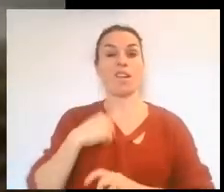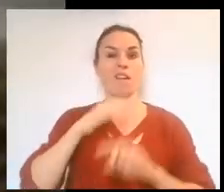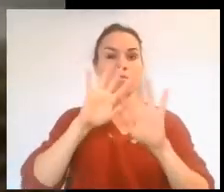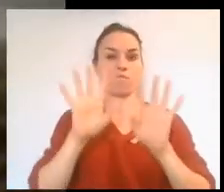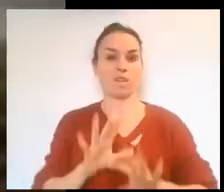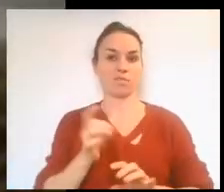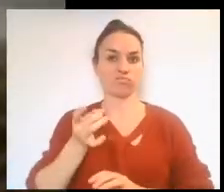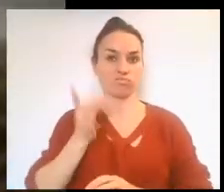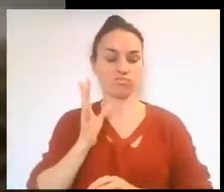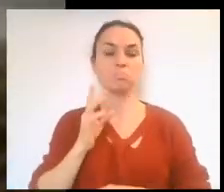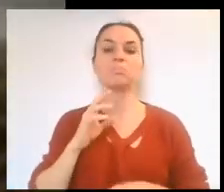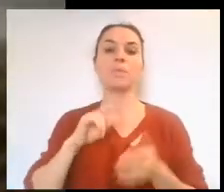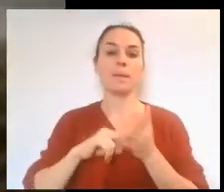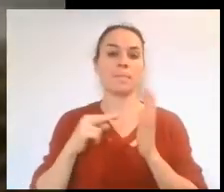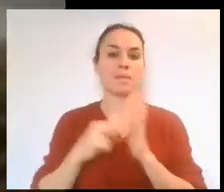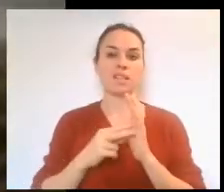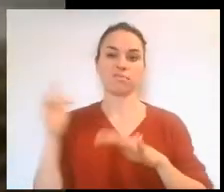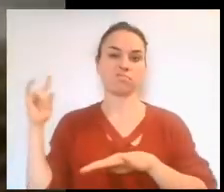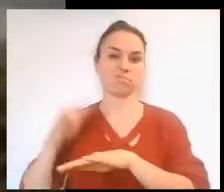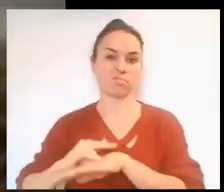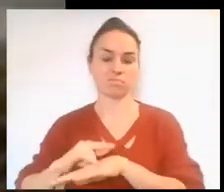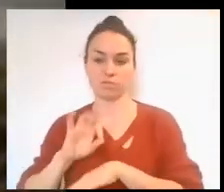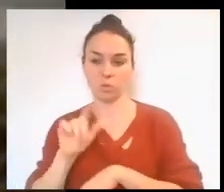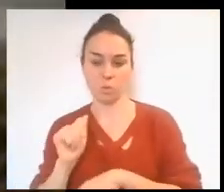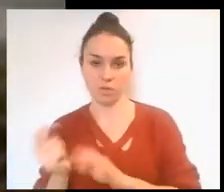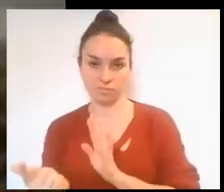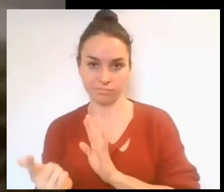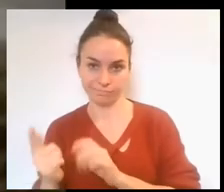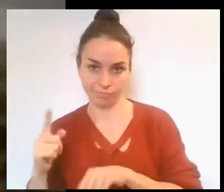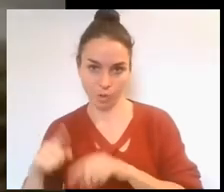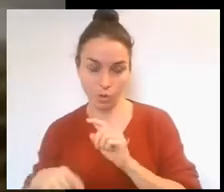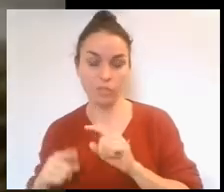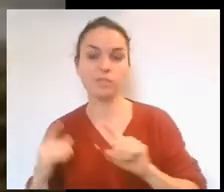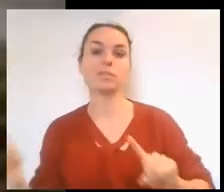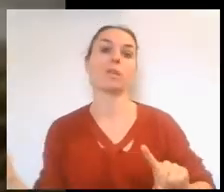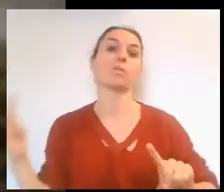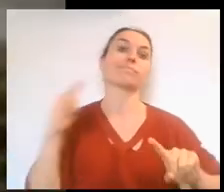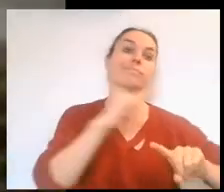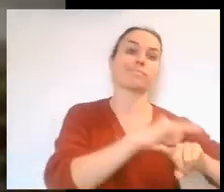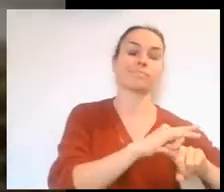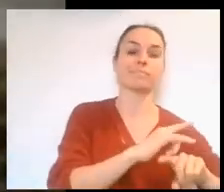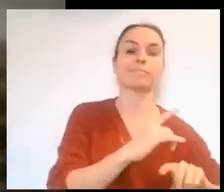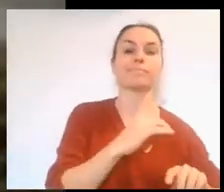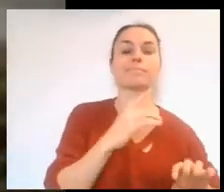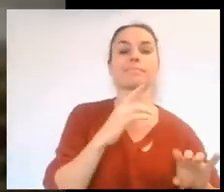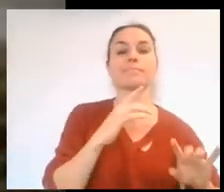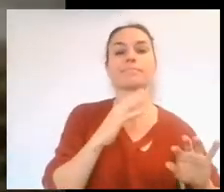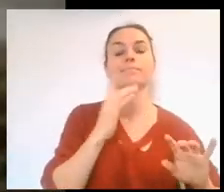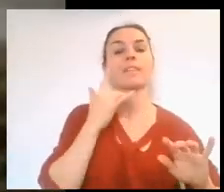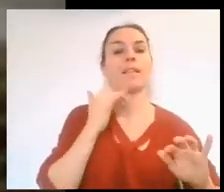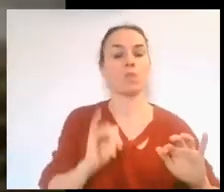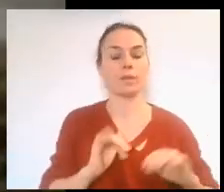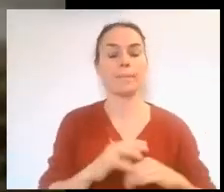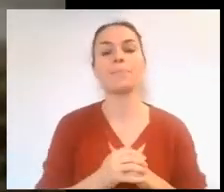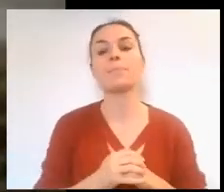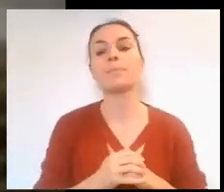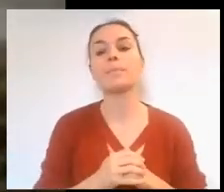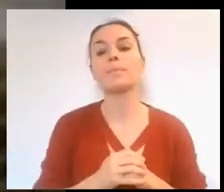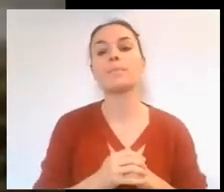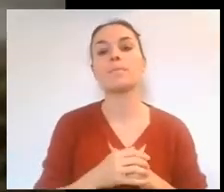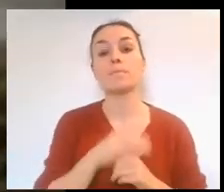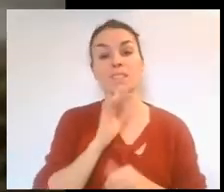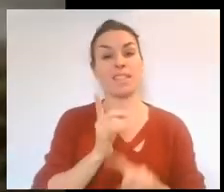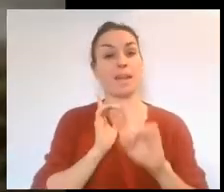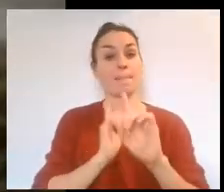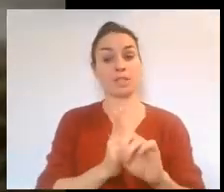Force Base in California. So these servicing missions have been very successful in